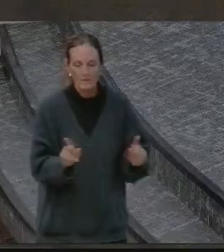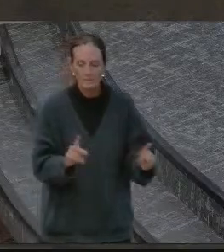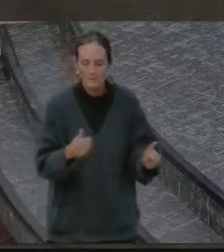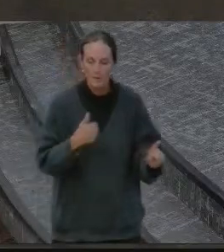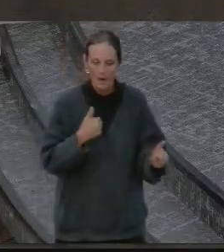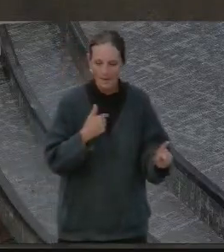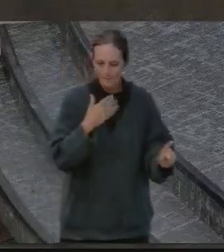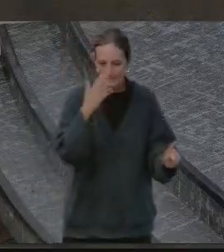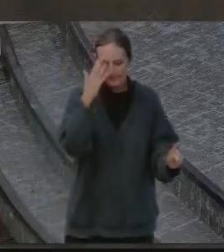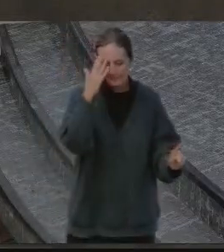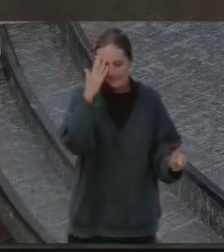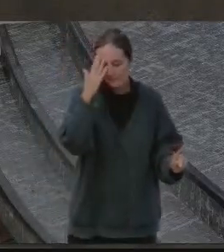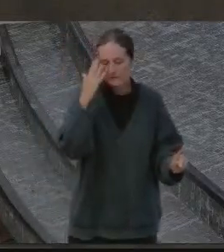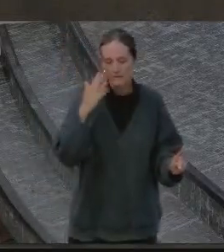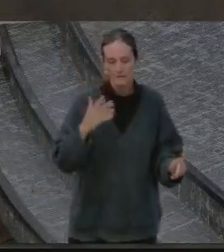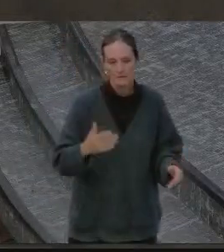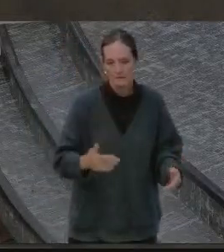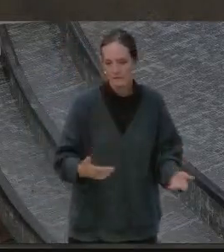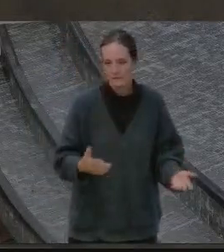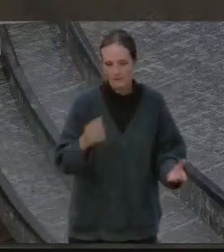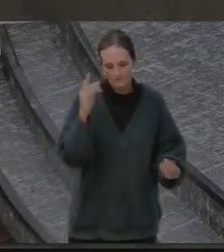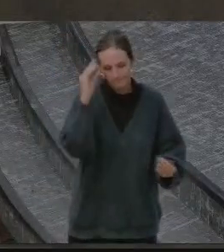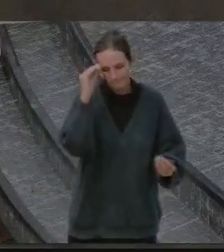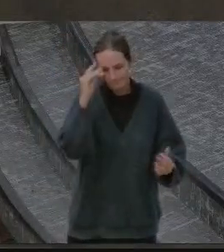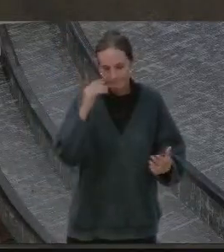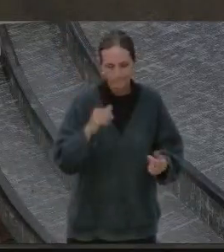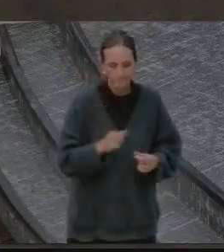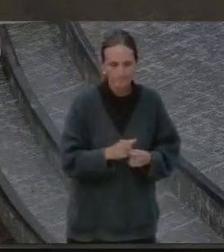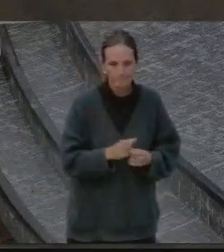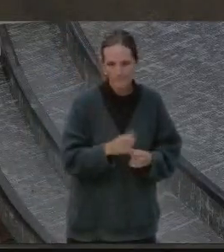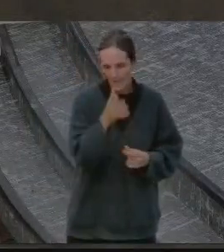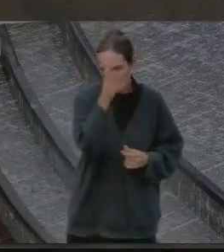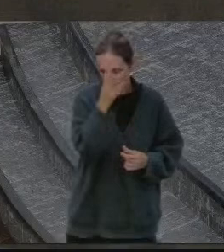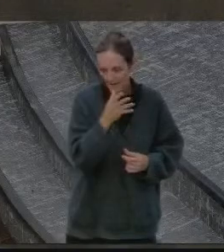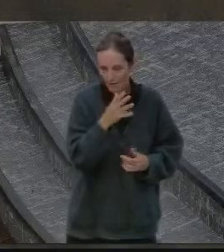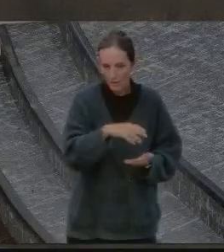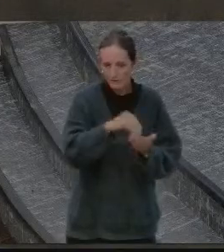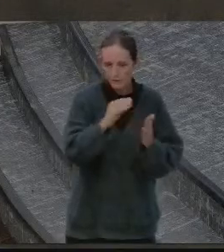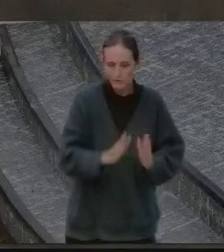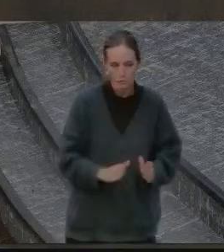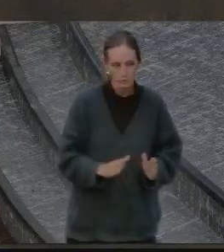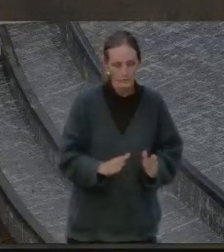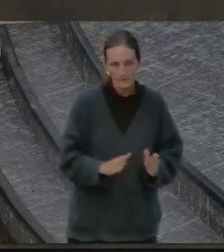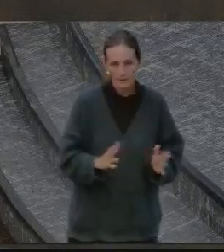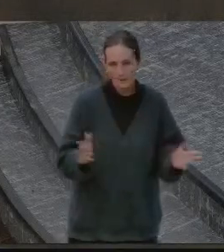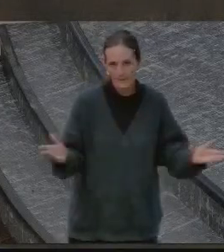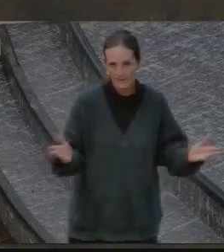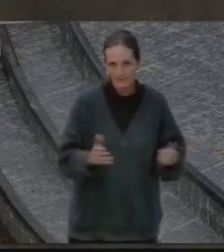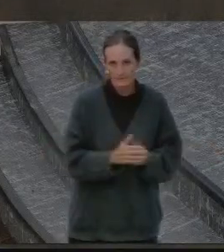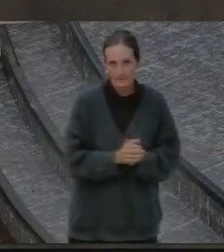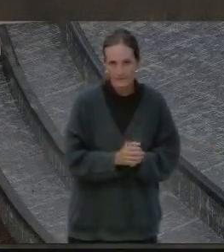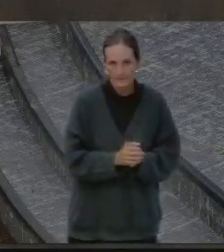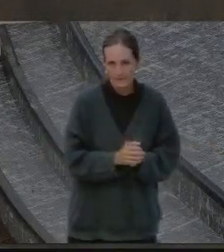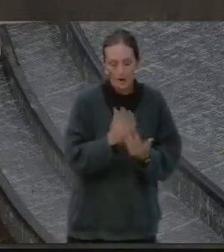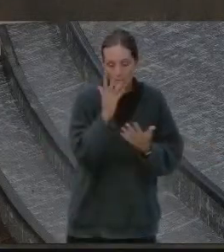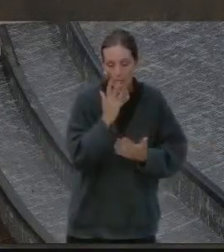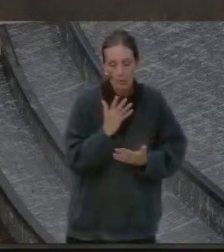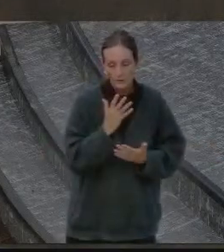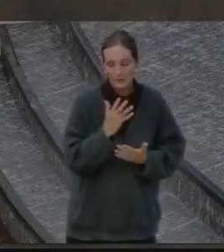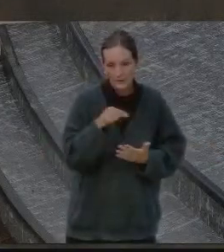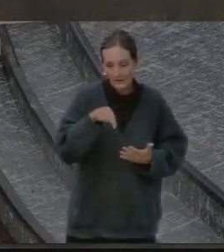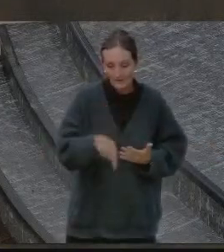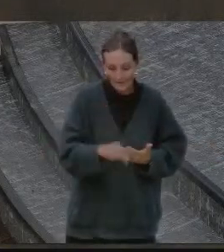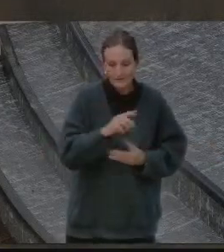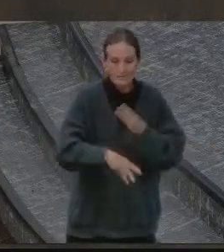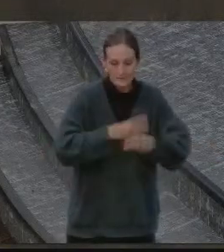know, parents and students, and, you know, unfortunately, this is where we are. Absolutely. We are at a place where we really are